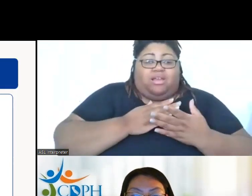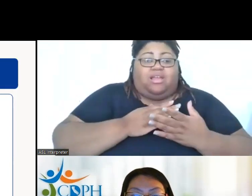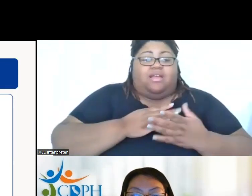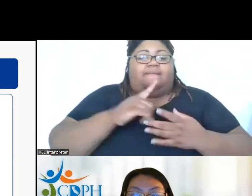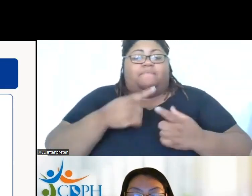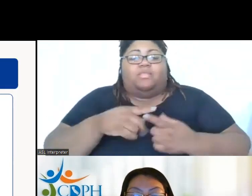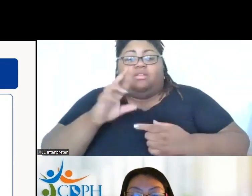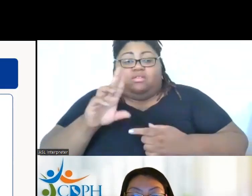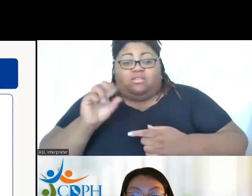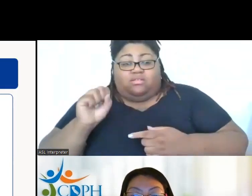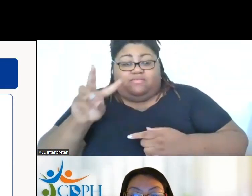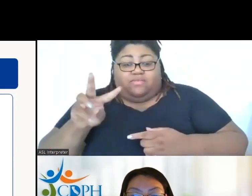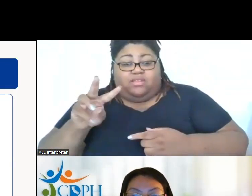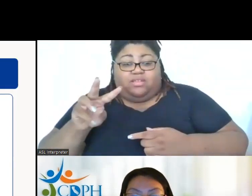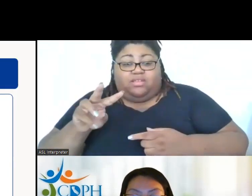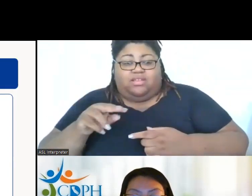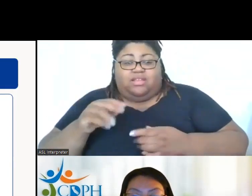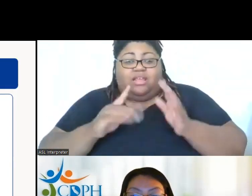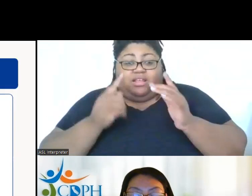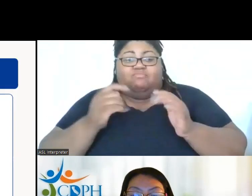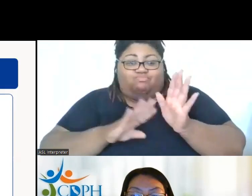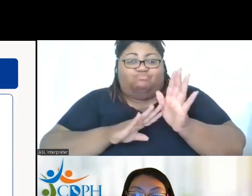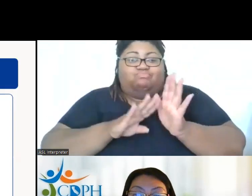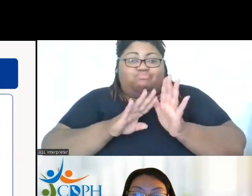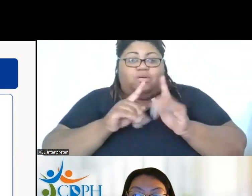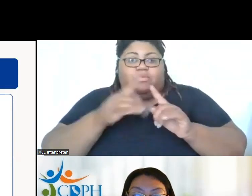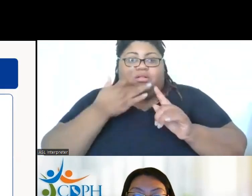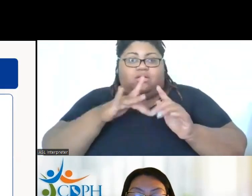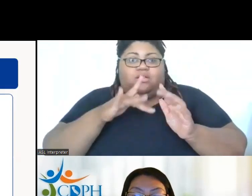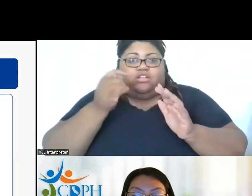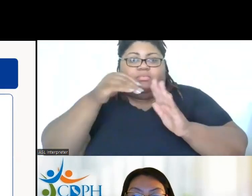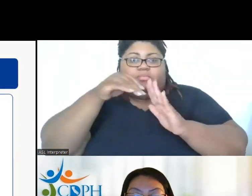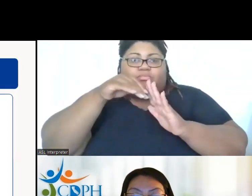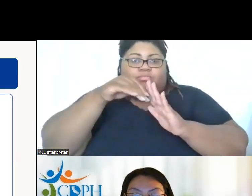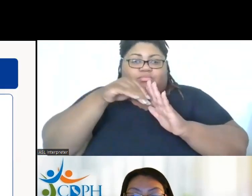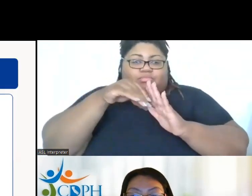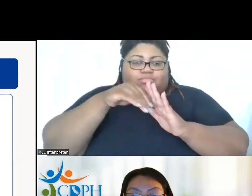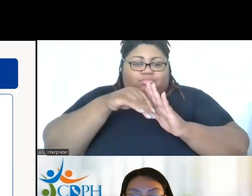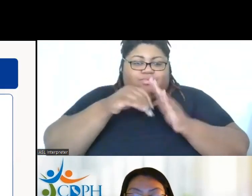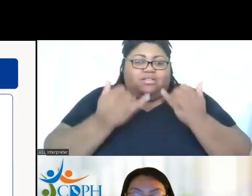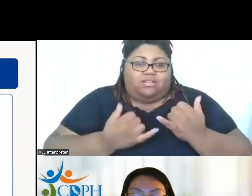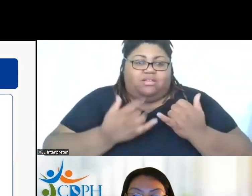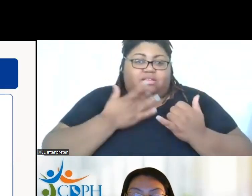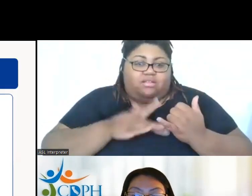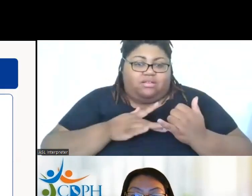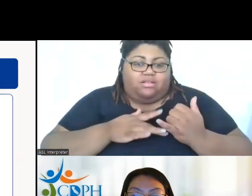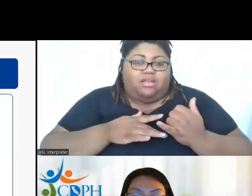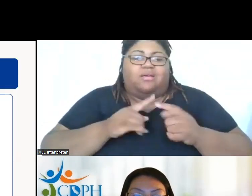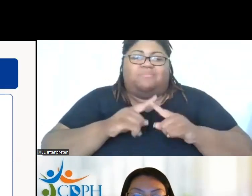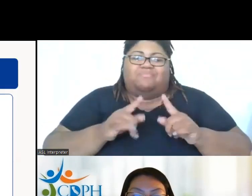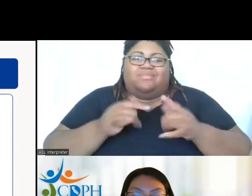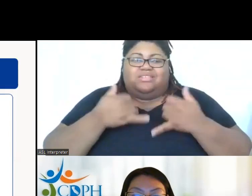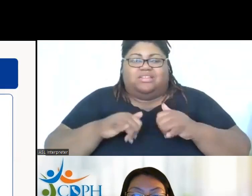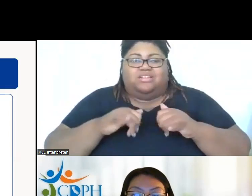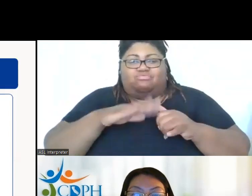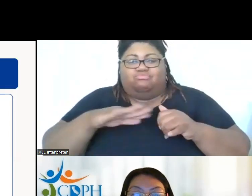has peaked and continues to decline in California, but it does still drive hospital admissions for the youngest, those who are less than